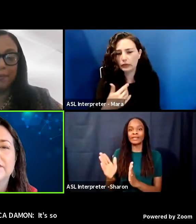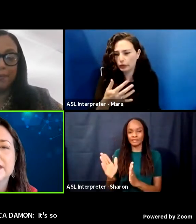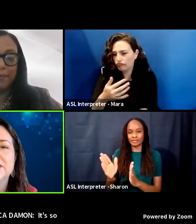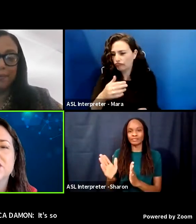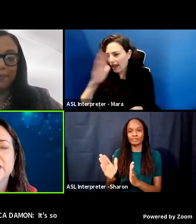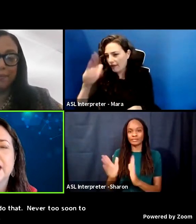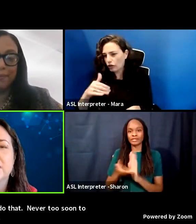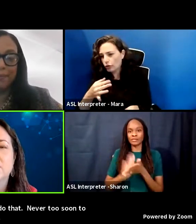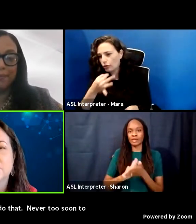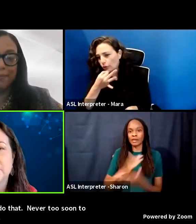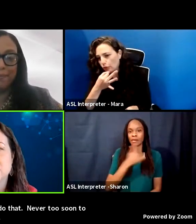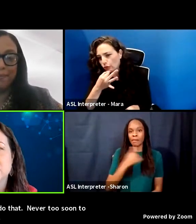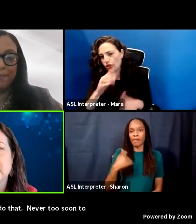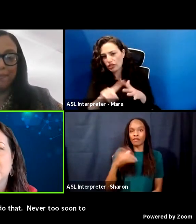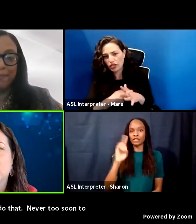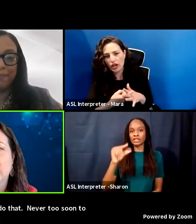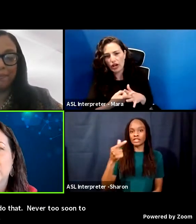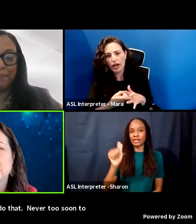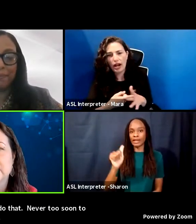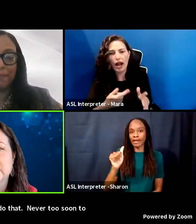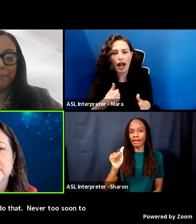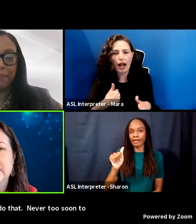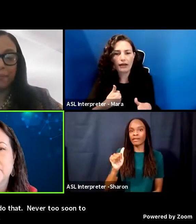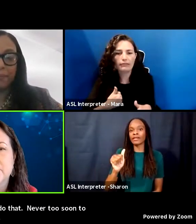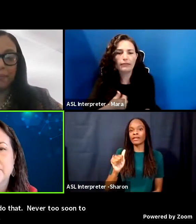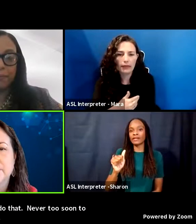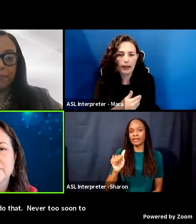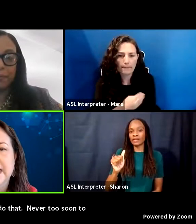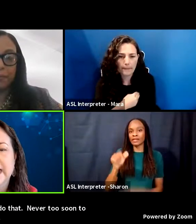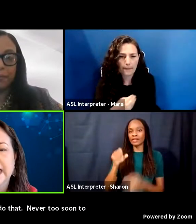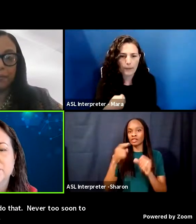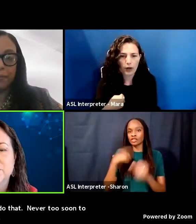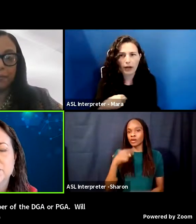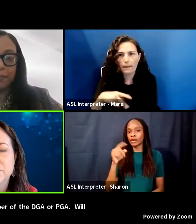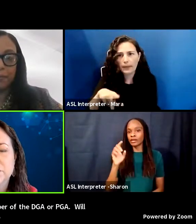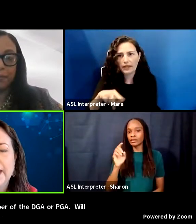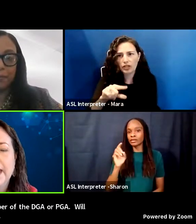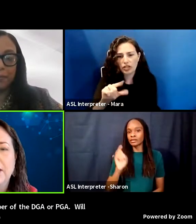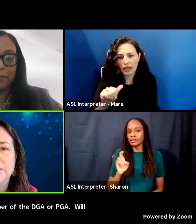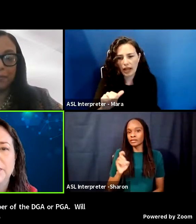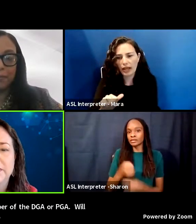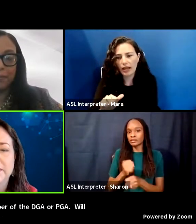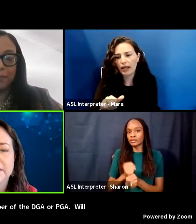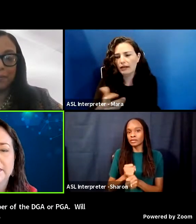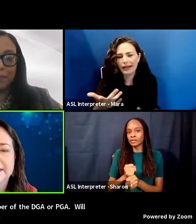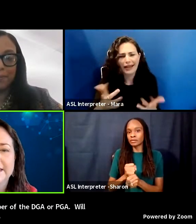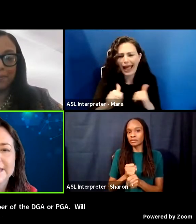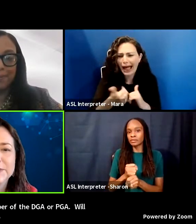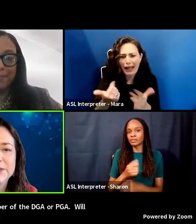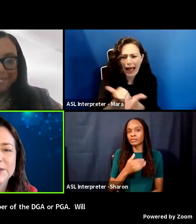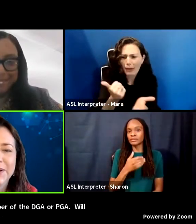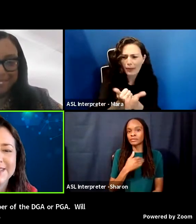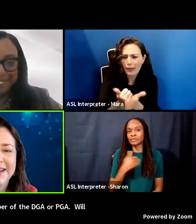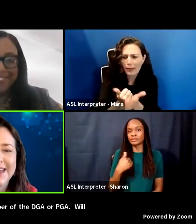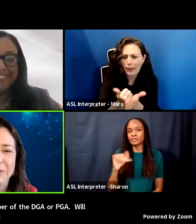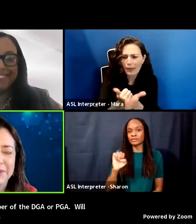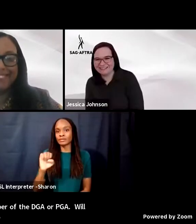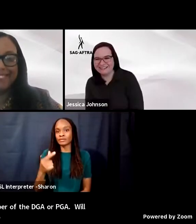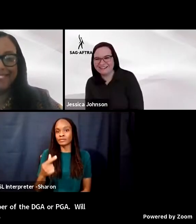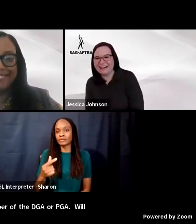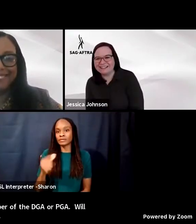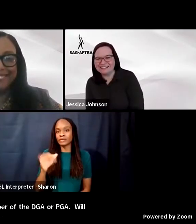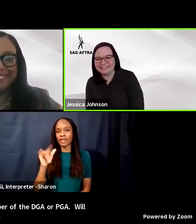member of the DGA or the PGA, will I also need to become a member of SAG-AFTRA too? Help! This person wants our